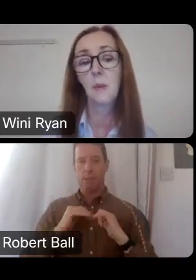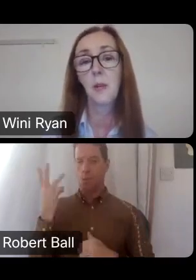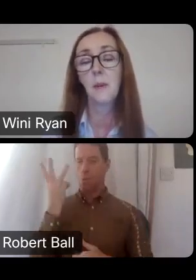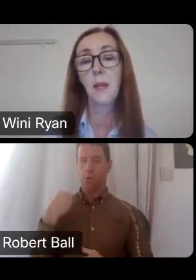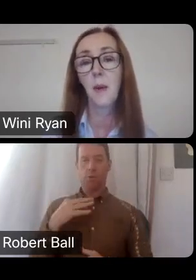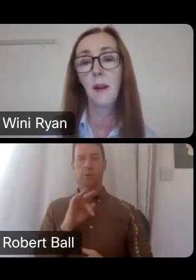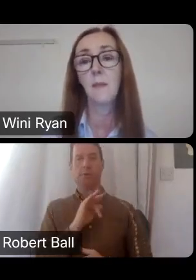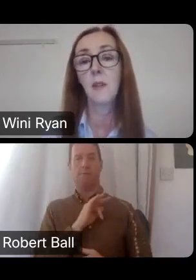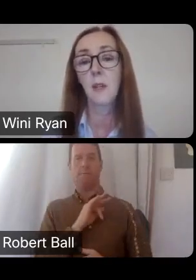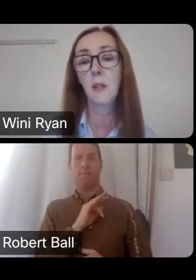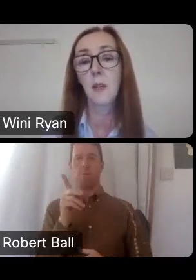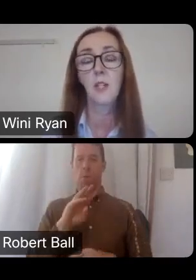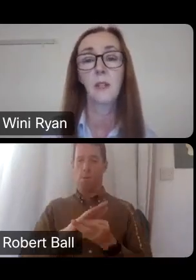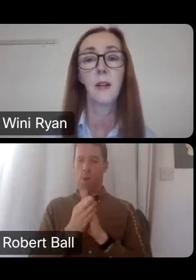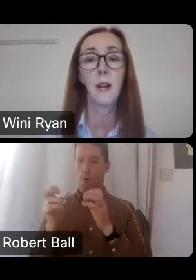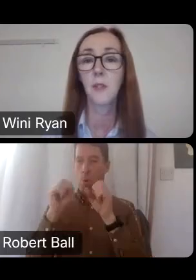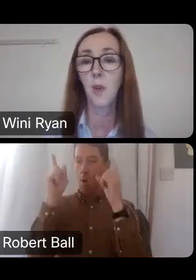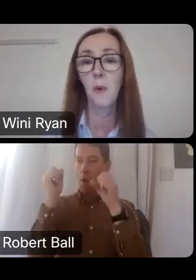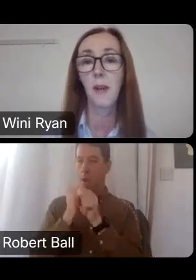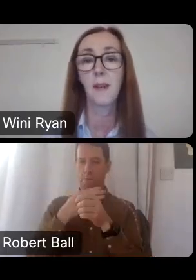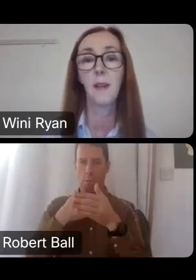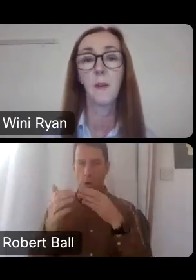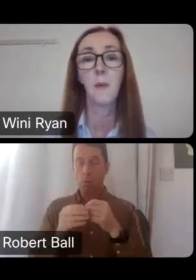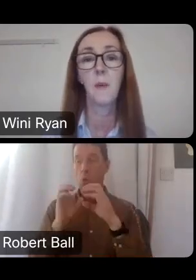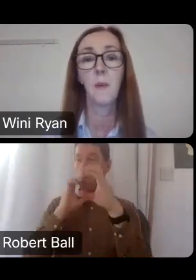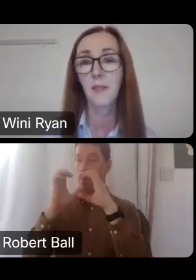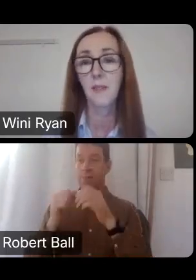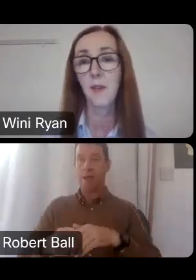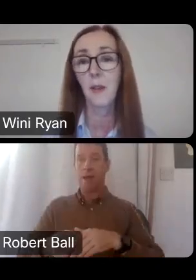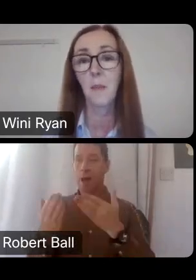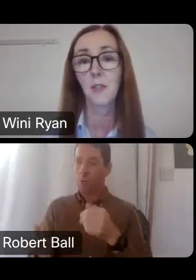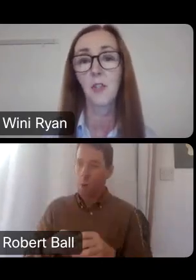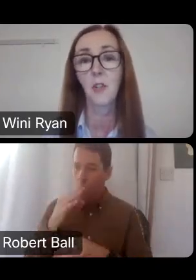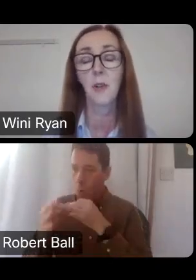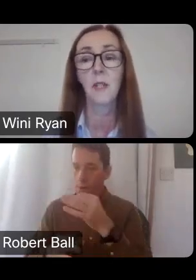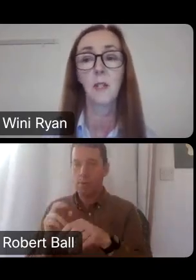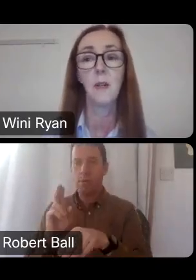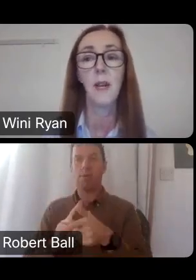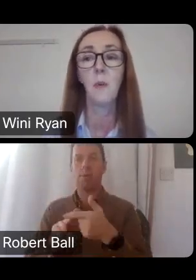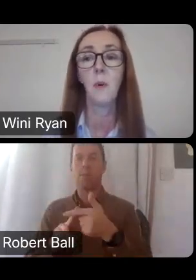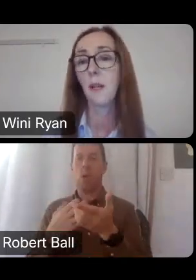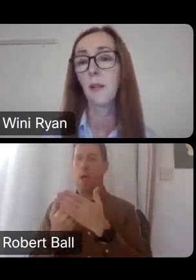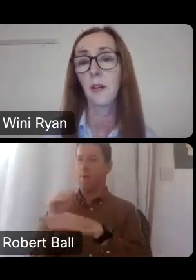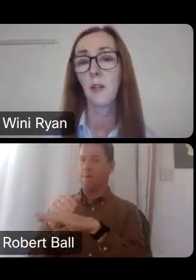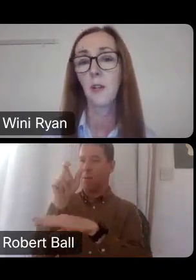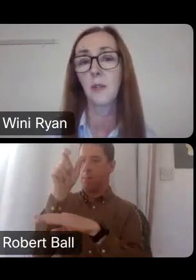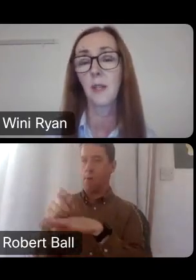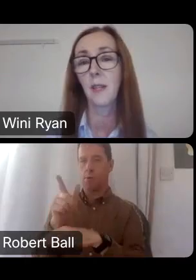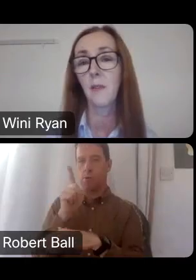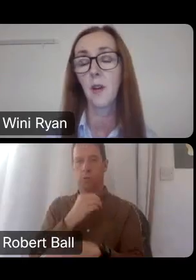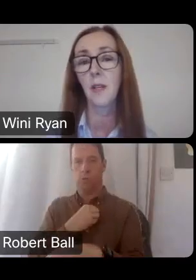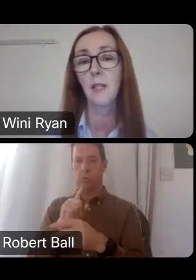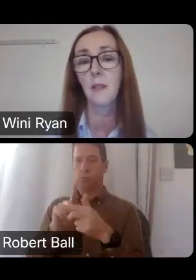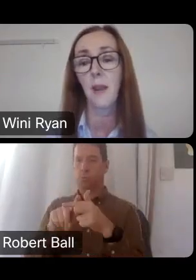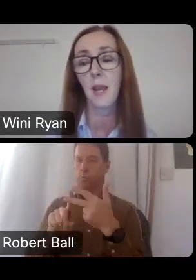So you're becoming aware of your communication. How's it going? What impact is it having on the person you're talking to? What skills are you using?